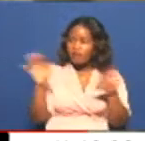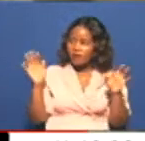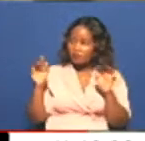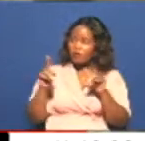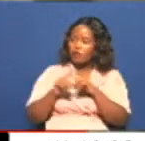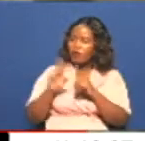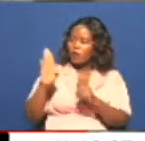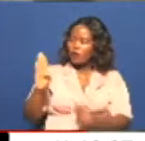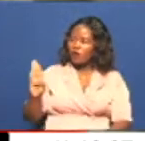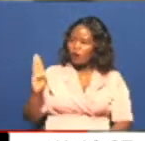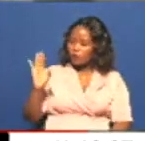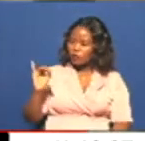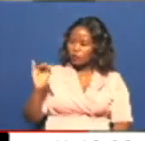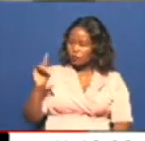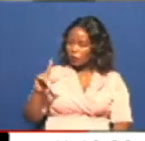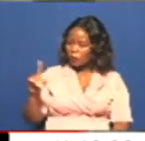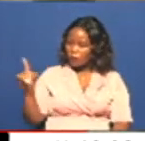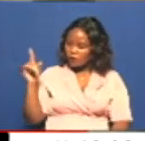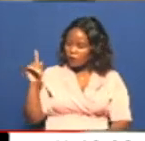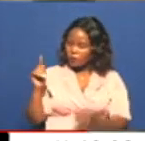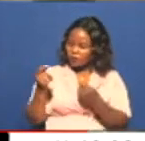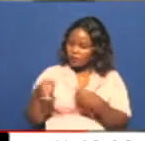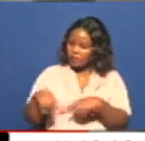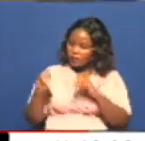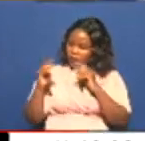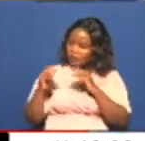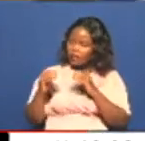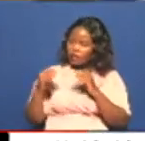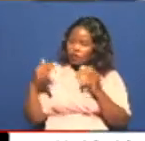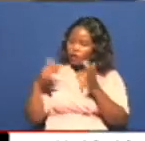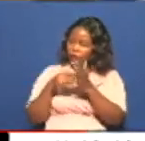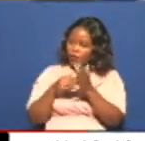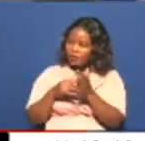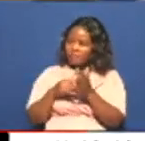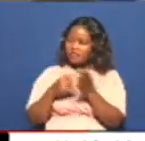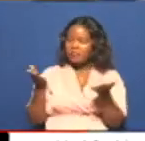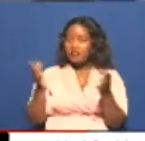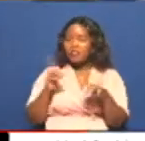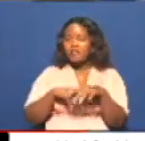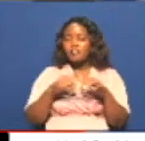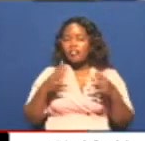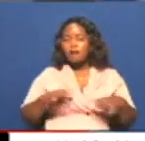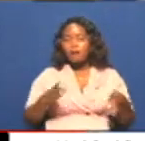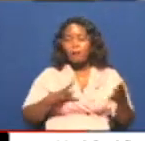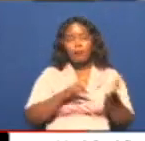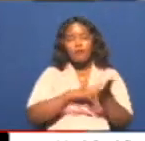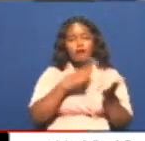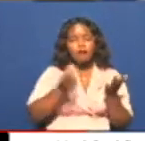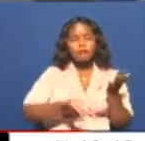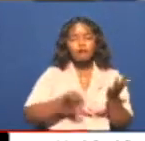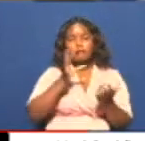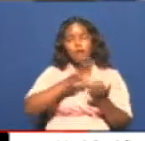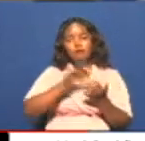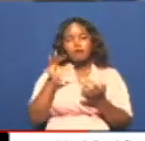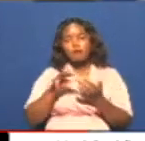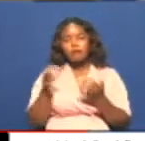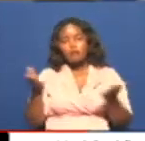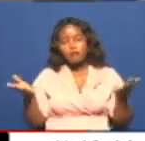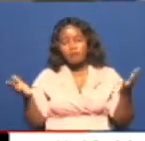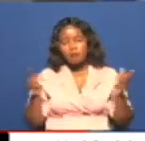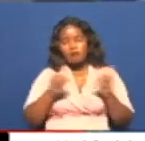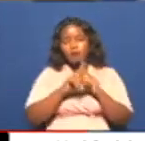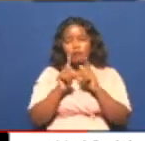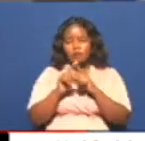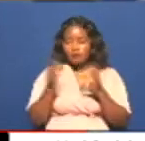trying to avoid scenarios where people fail nominations in any political party and then go into independent,